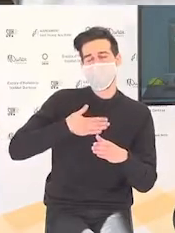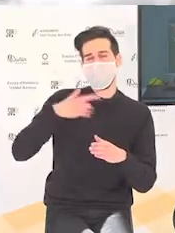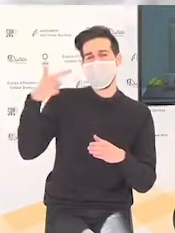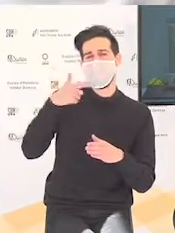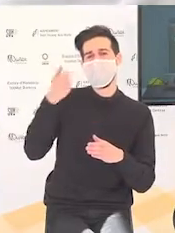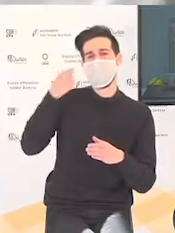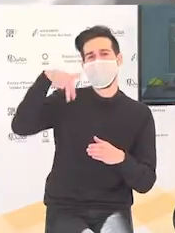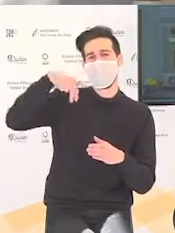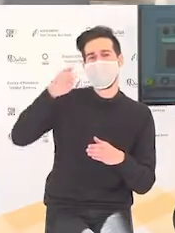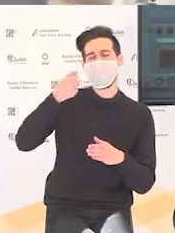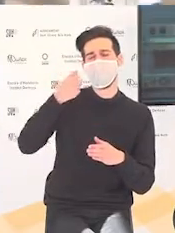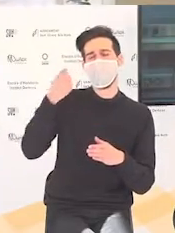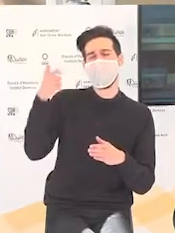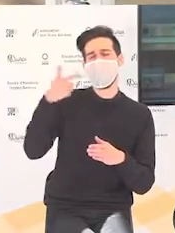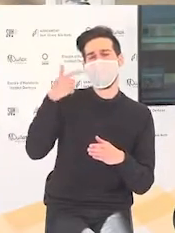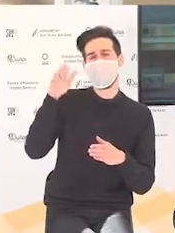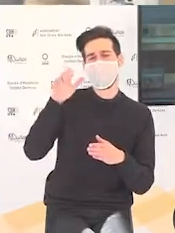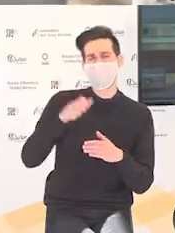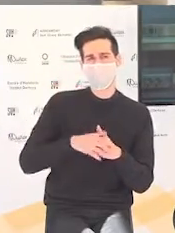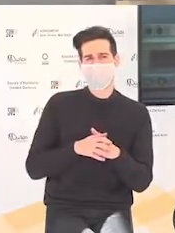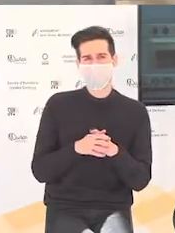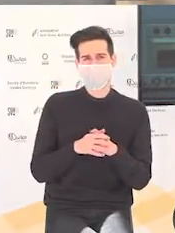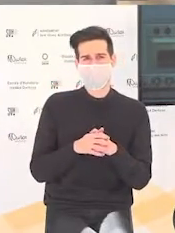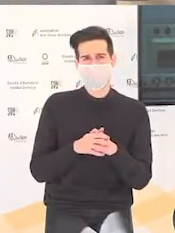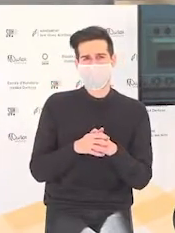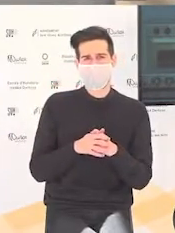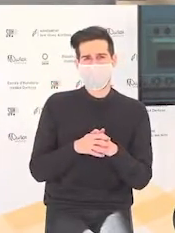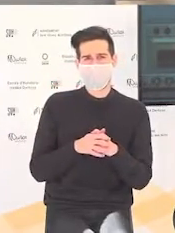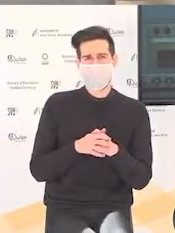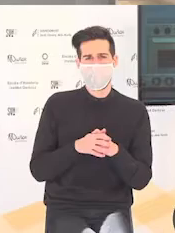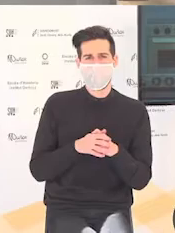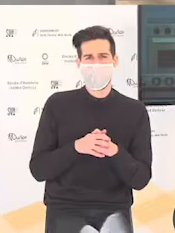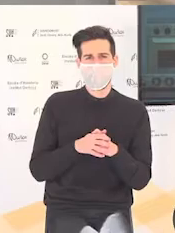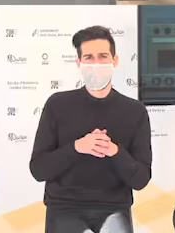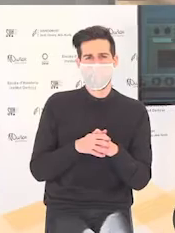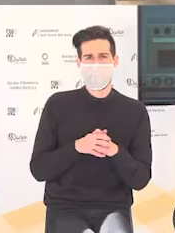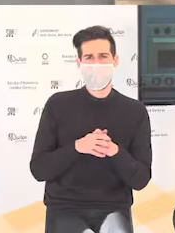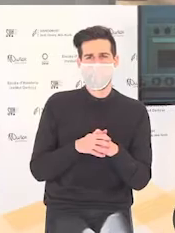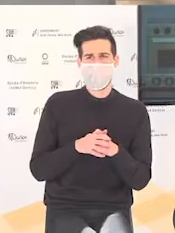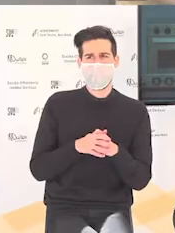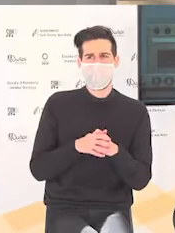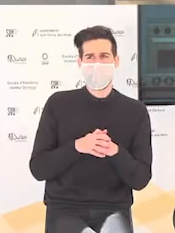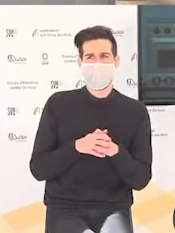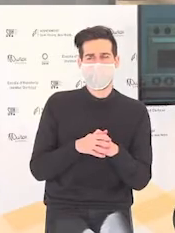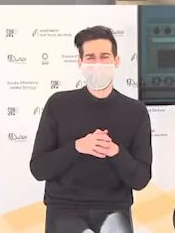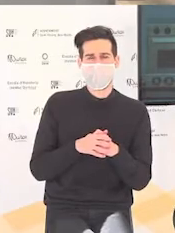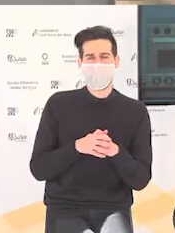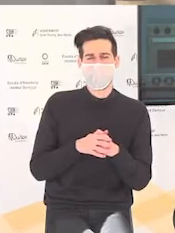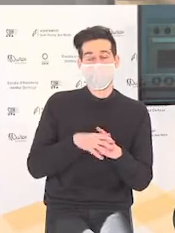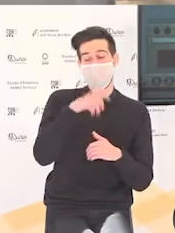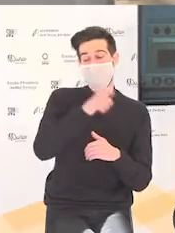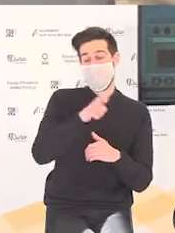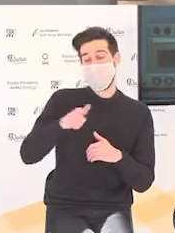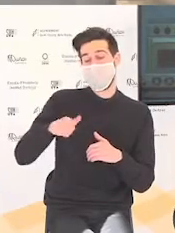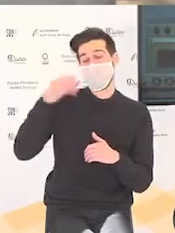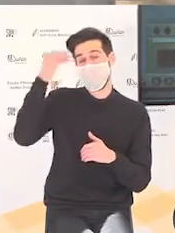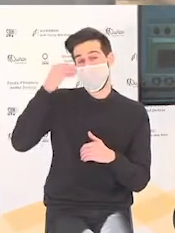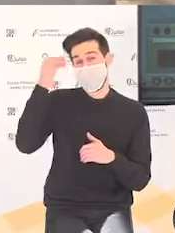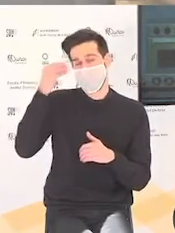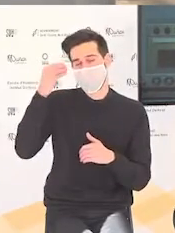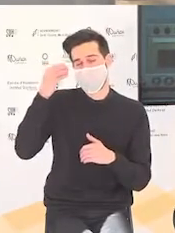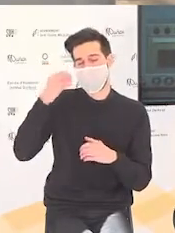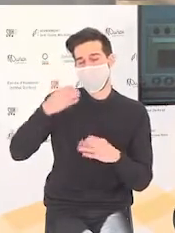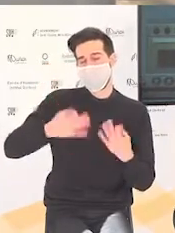Because most people think that the pastry chef makes everything every day, but that is impossible. Mucha gente cree que los